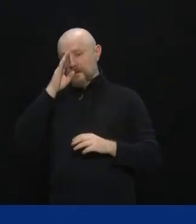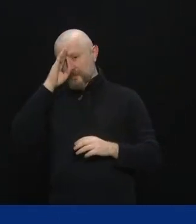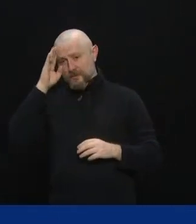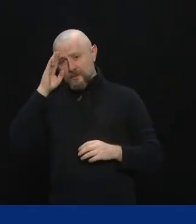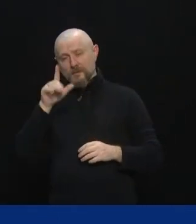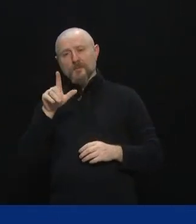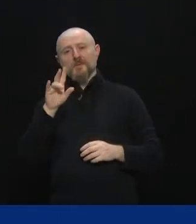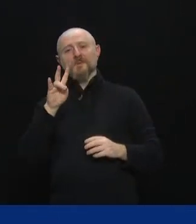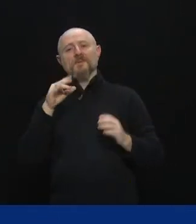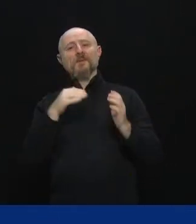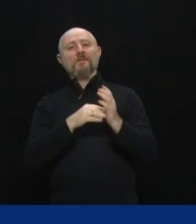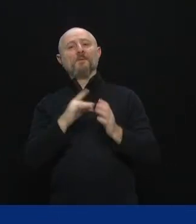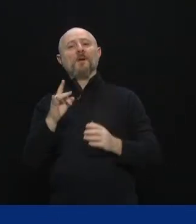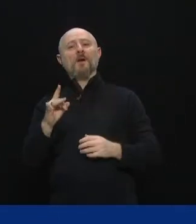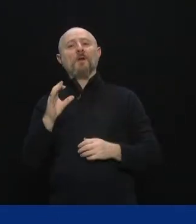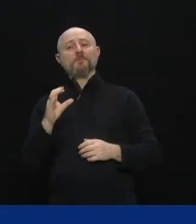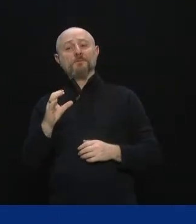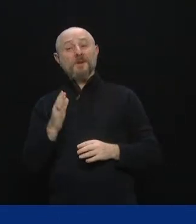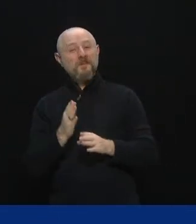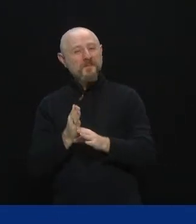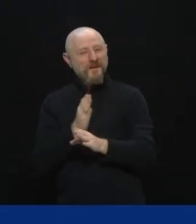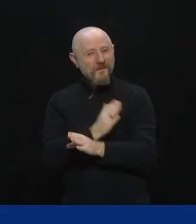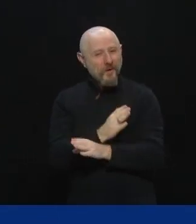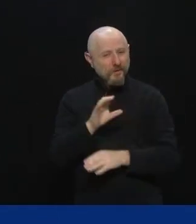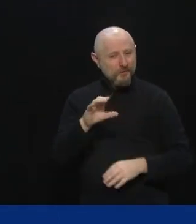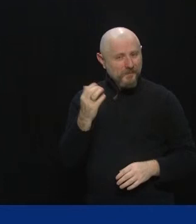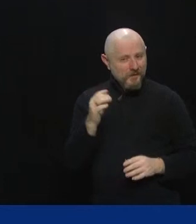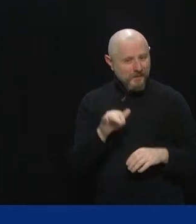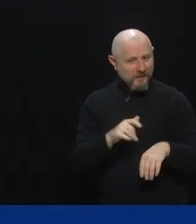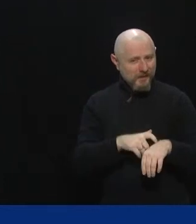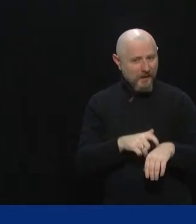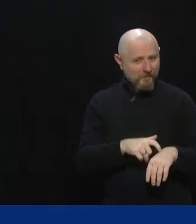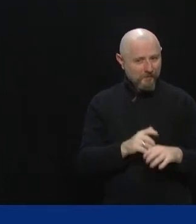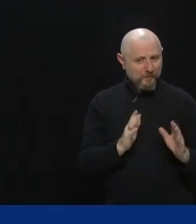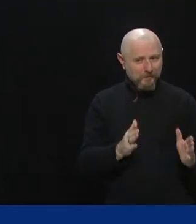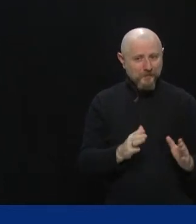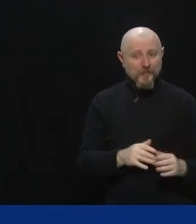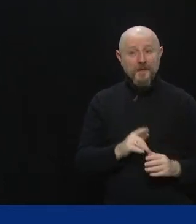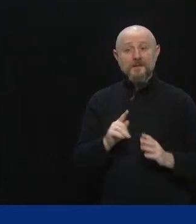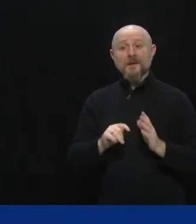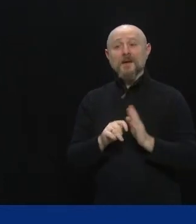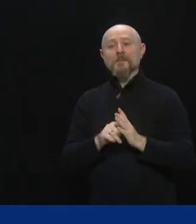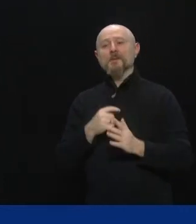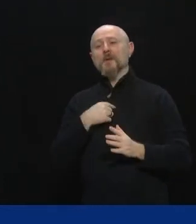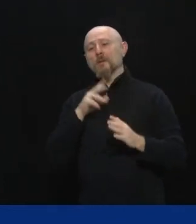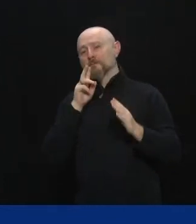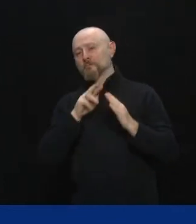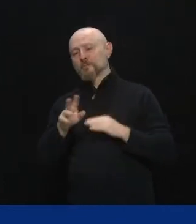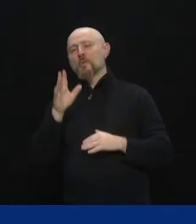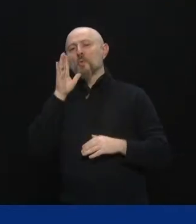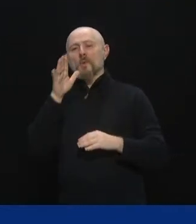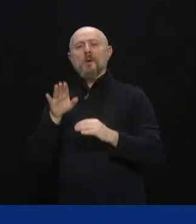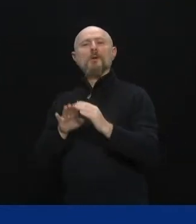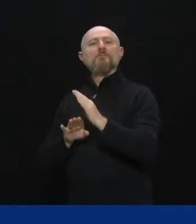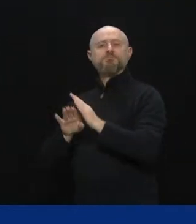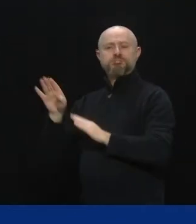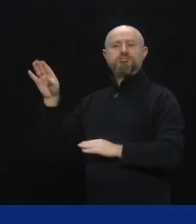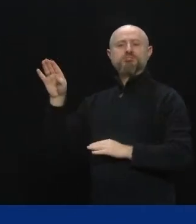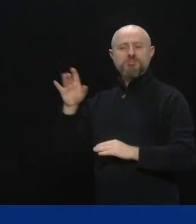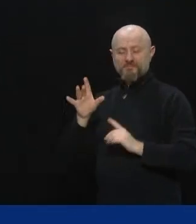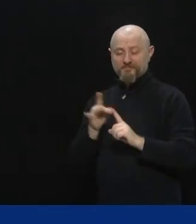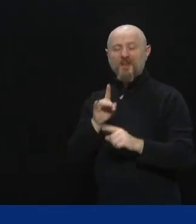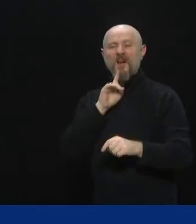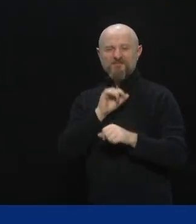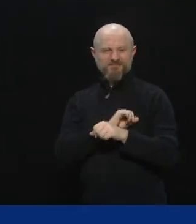27,800 in the hospital before the holidays. We predicted a spike in cases. We got the spike in cases, as we predicted and just talked